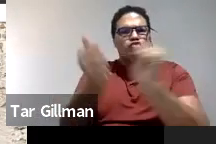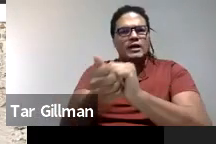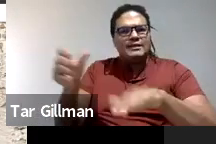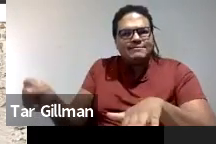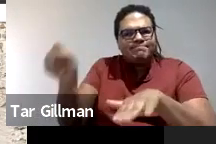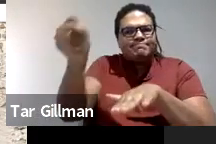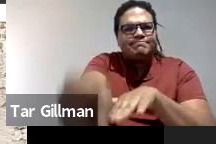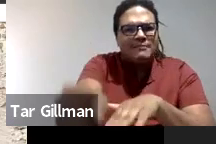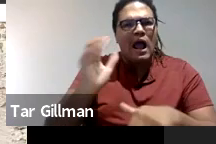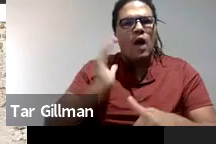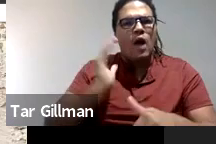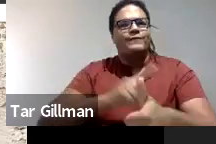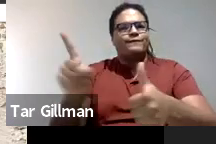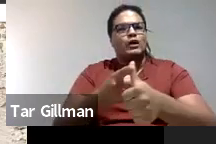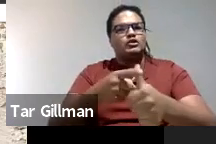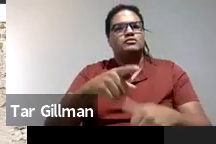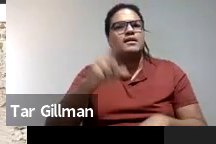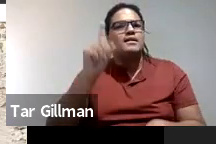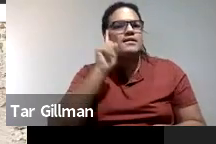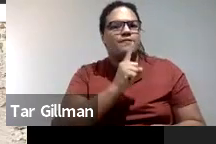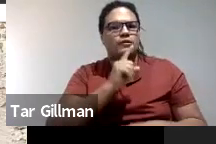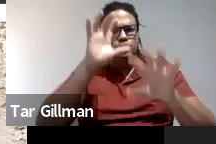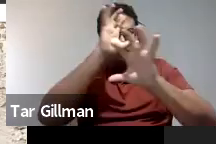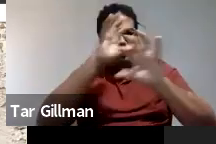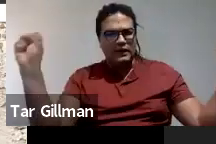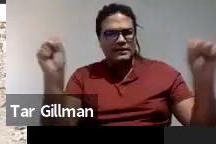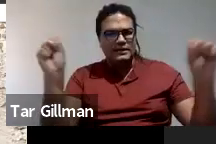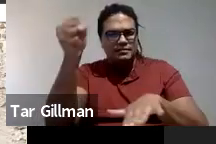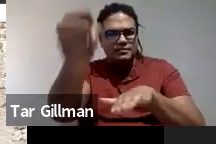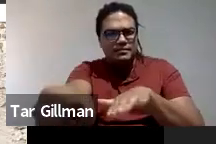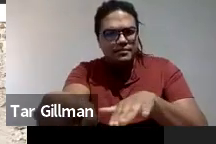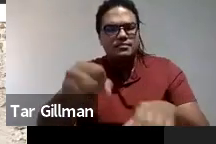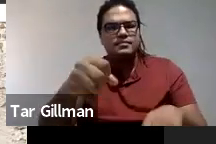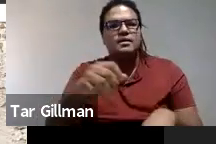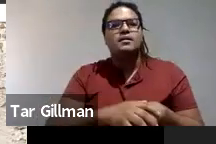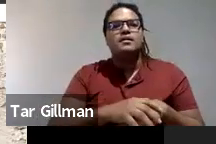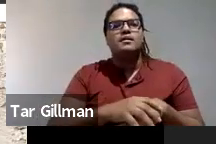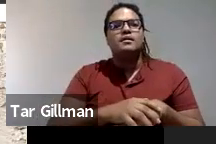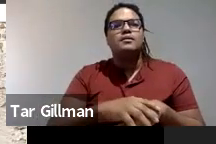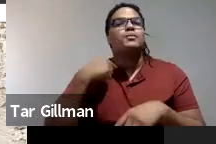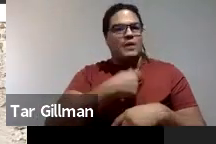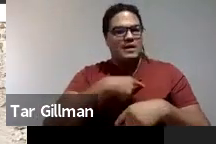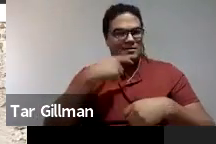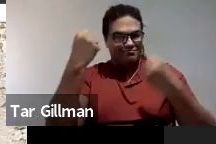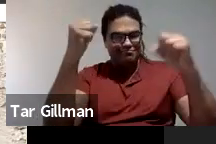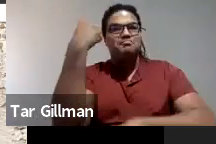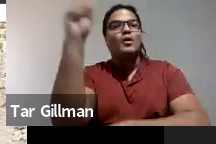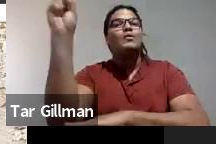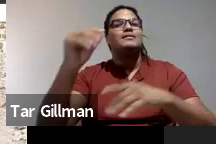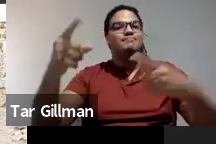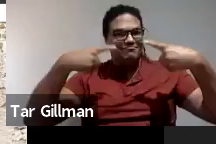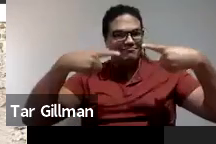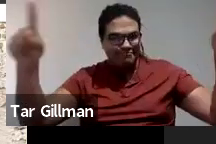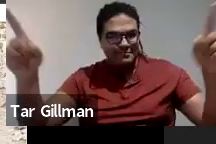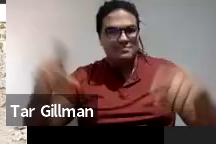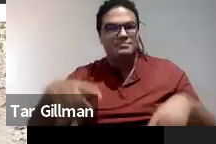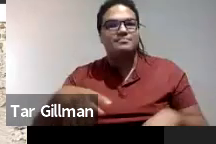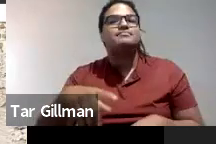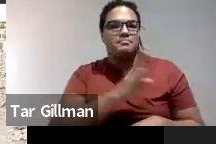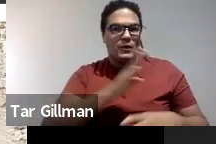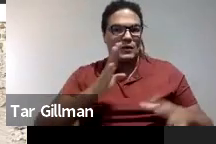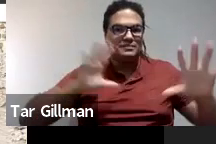University. We all marched and we wanted to change our administration. We wanted a deaf president at the university.